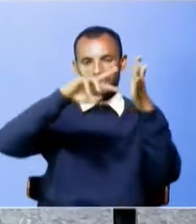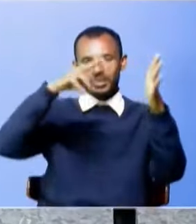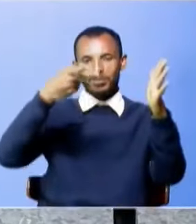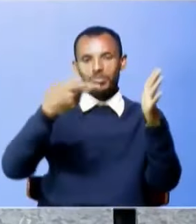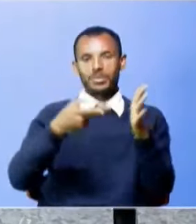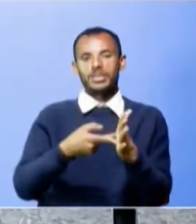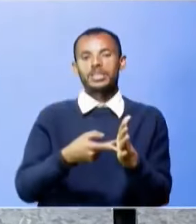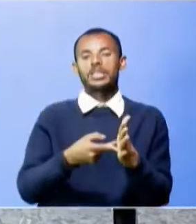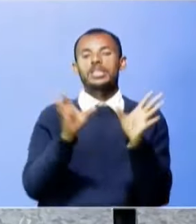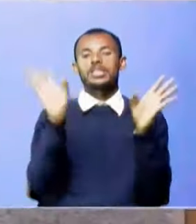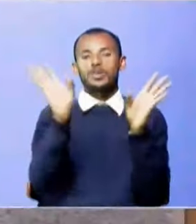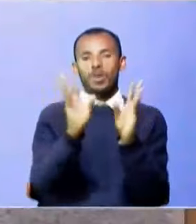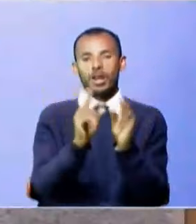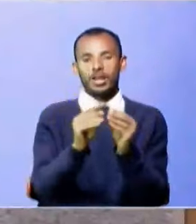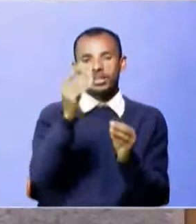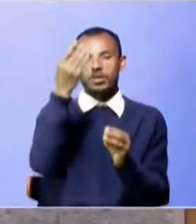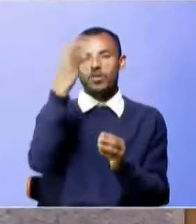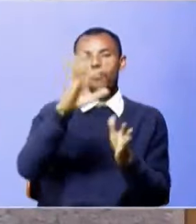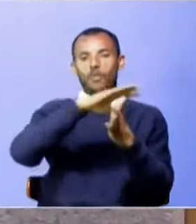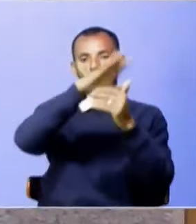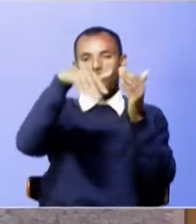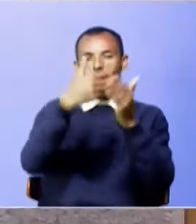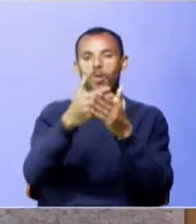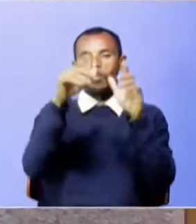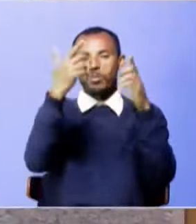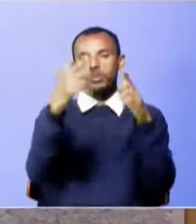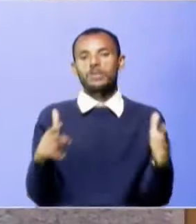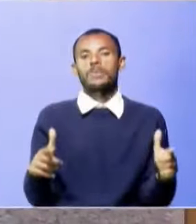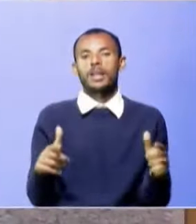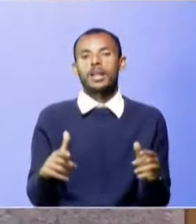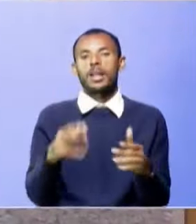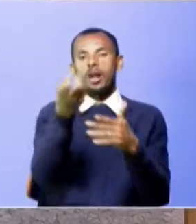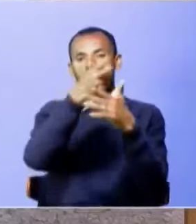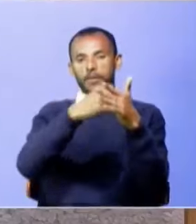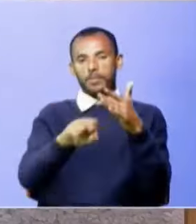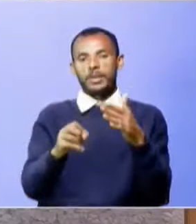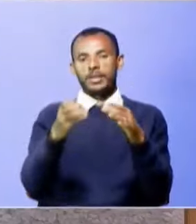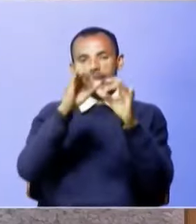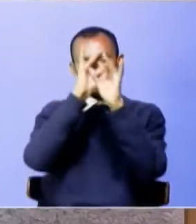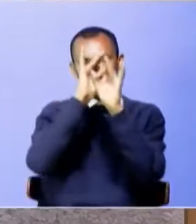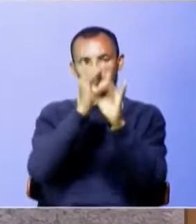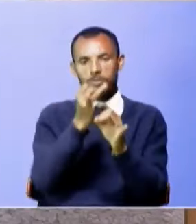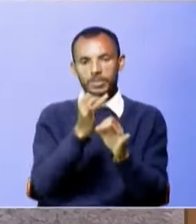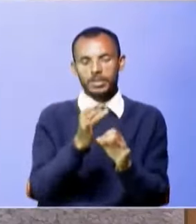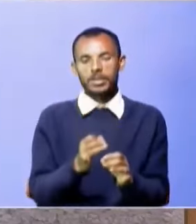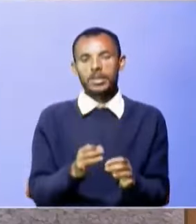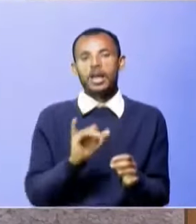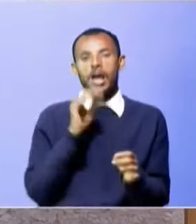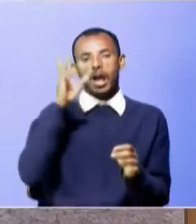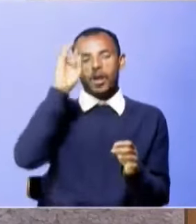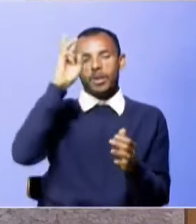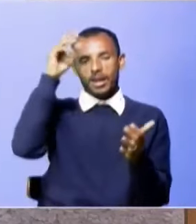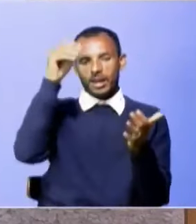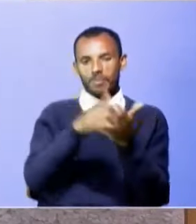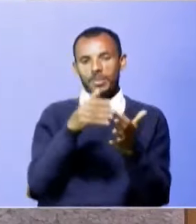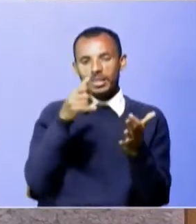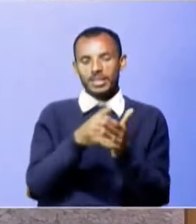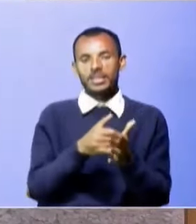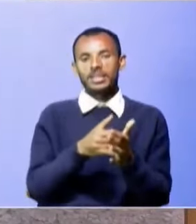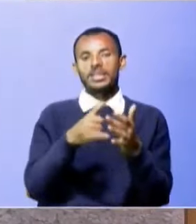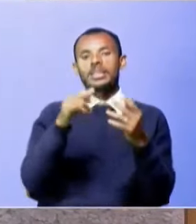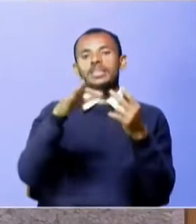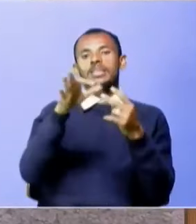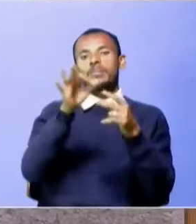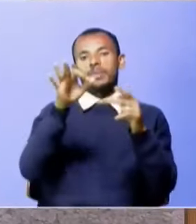to the collection of all possible outcomes in an experiment. Okay? I will repeat it. A